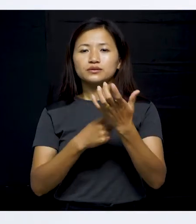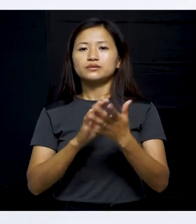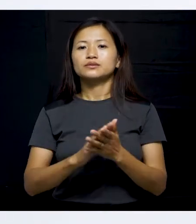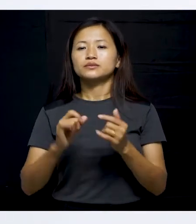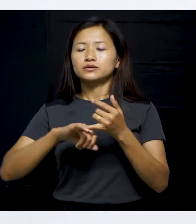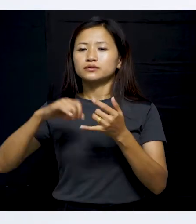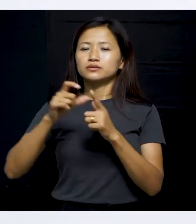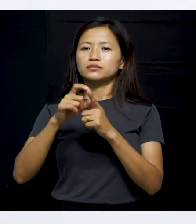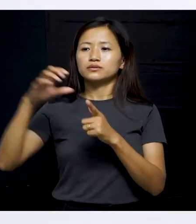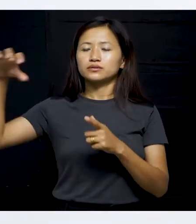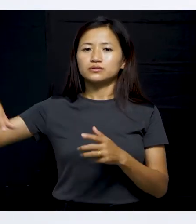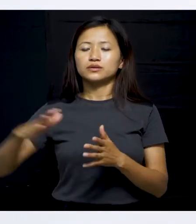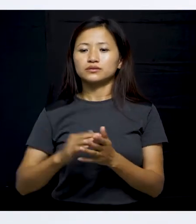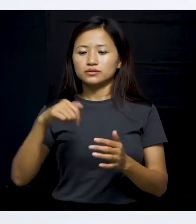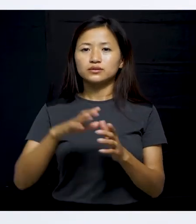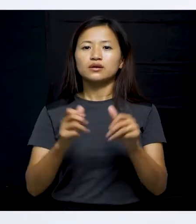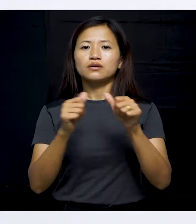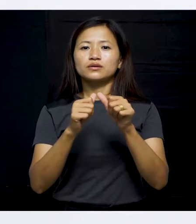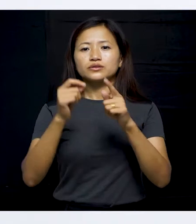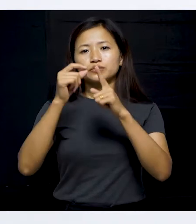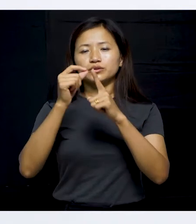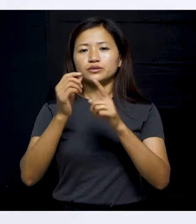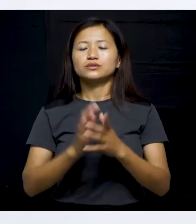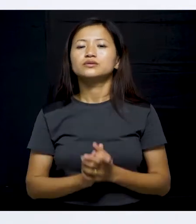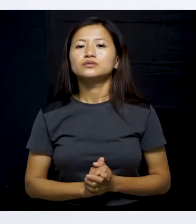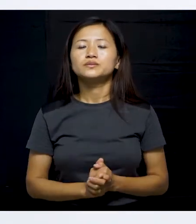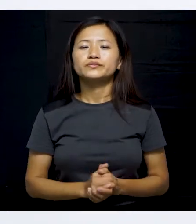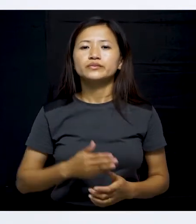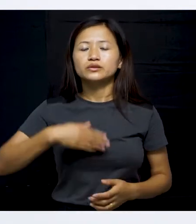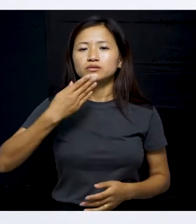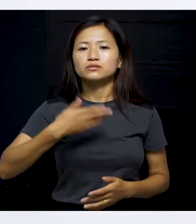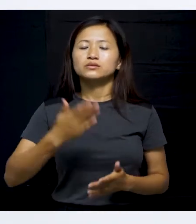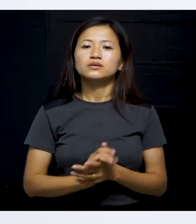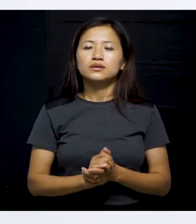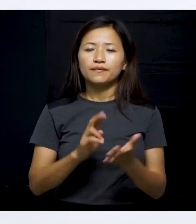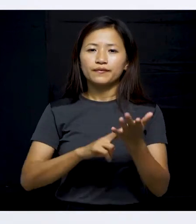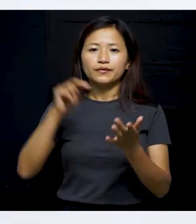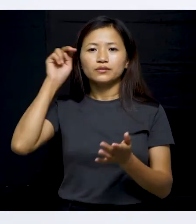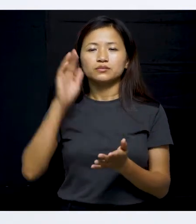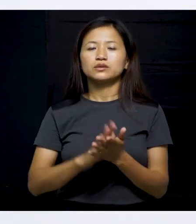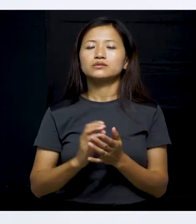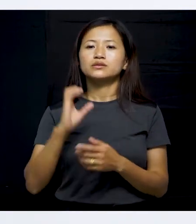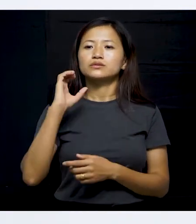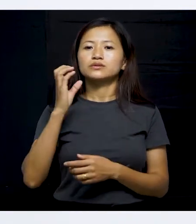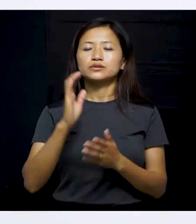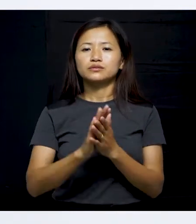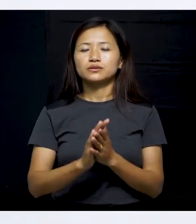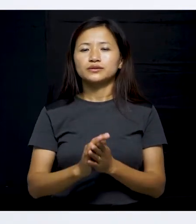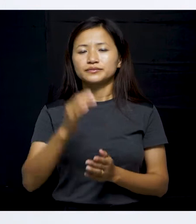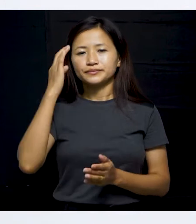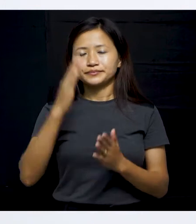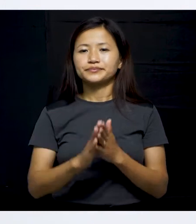in Arunachal Pradesh. So he landed there and he taught the Nagas about the Christianity, because his